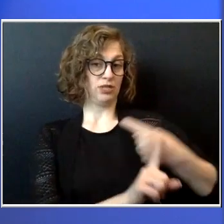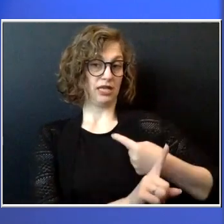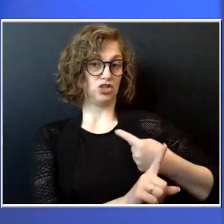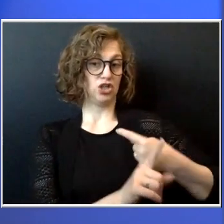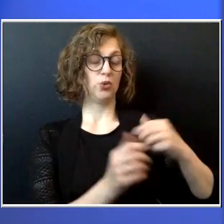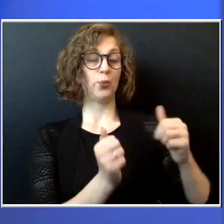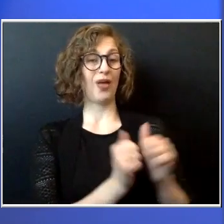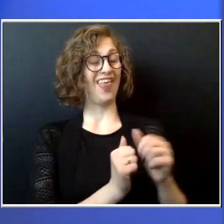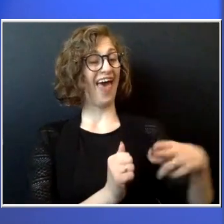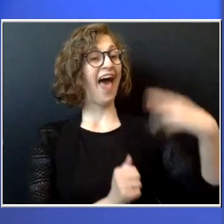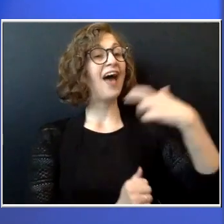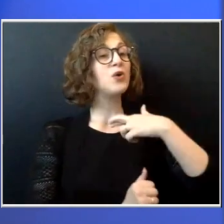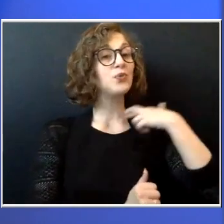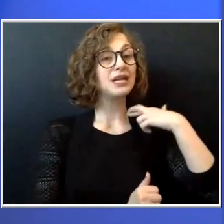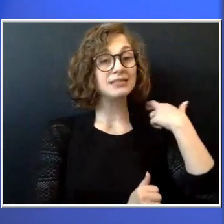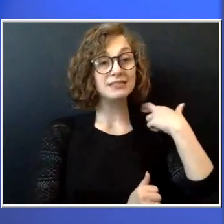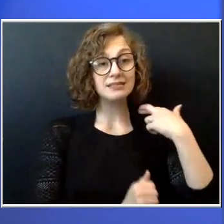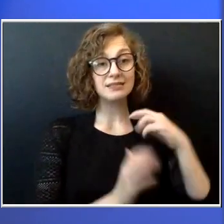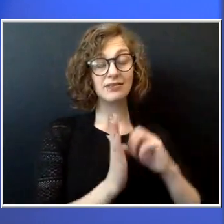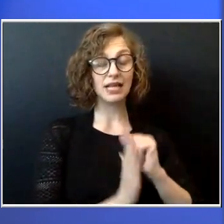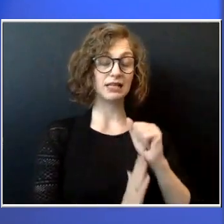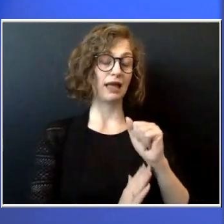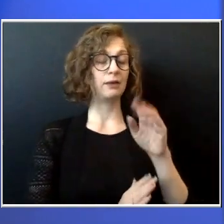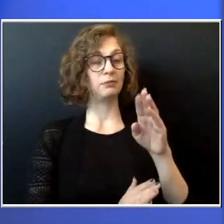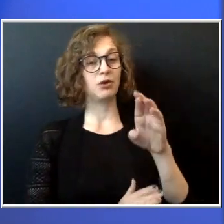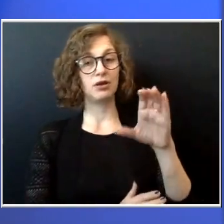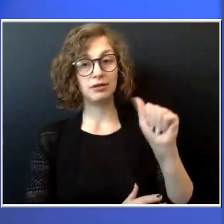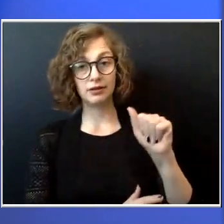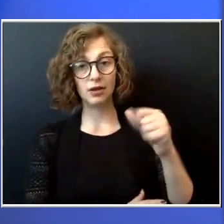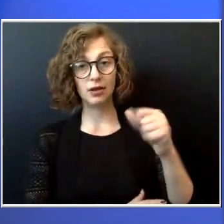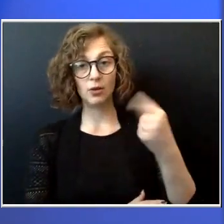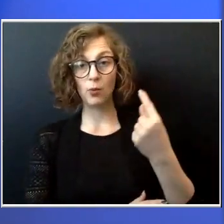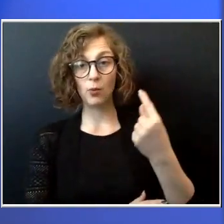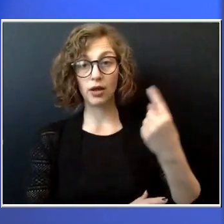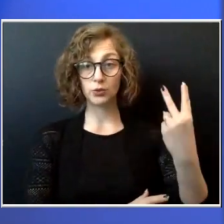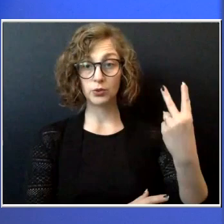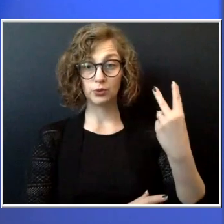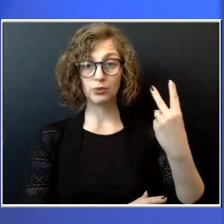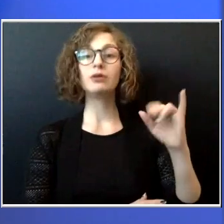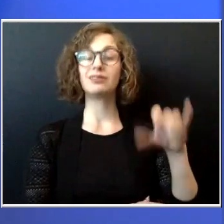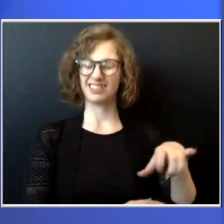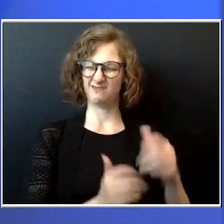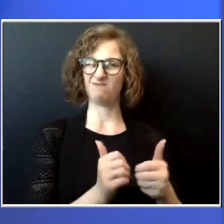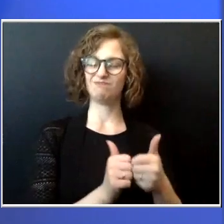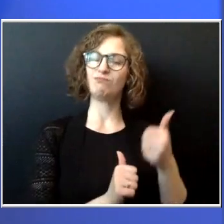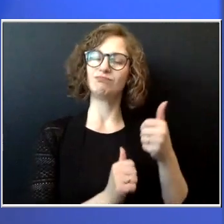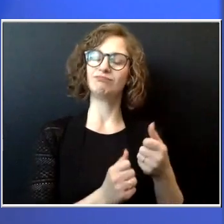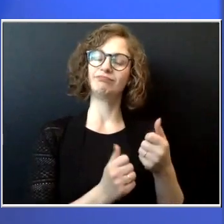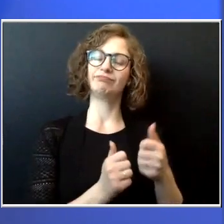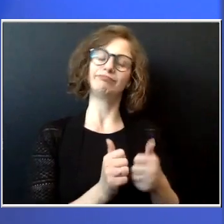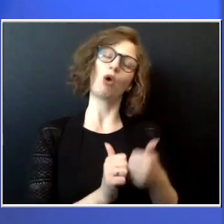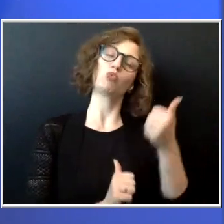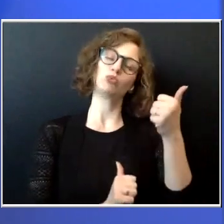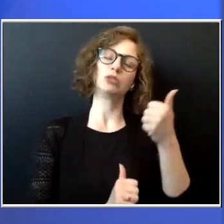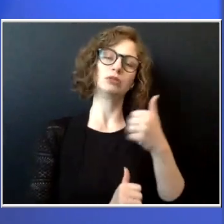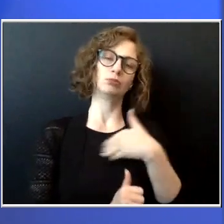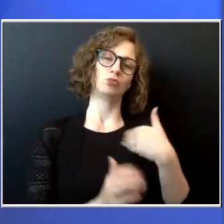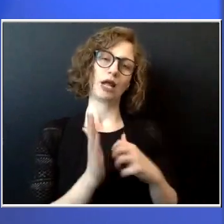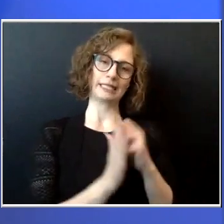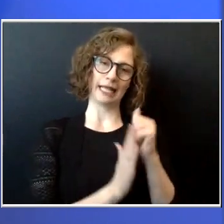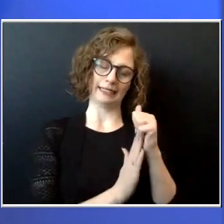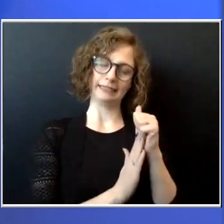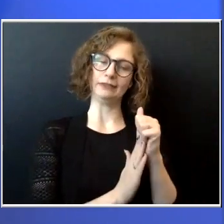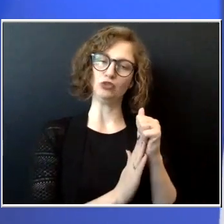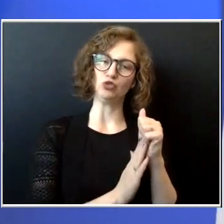like BRCA1 and 2, which accounts for the vast majority of breast cancer, hereditary risk, and then you have moderate